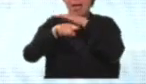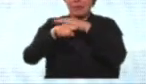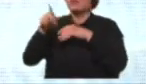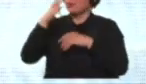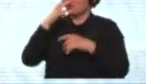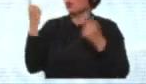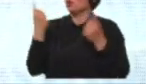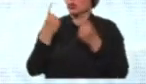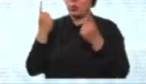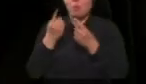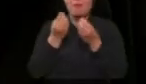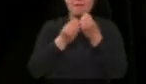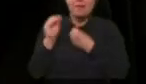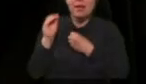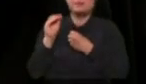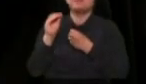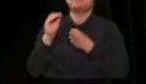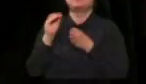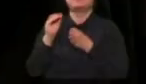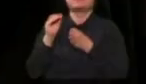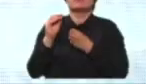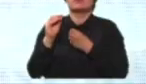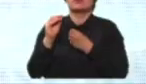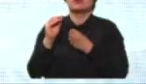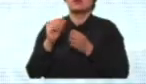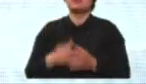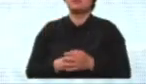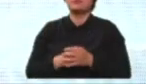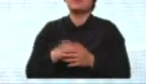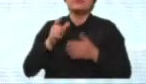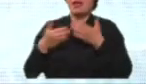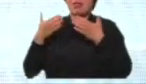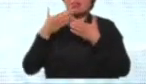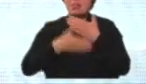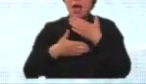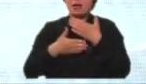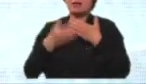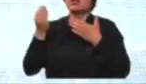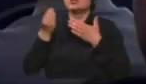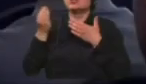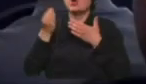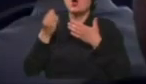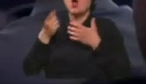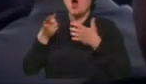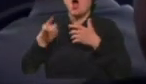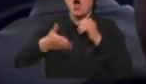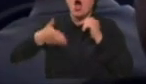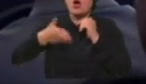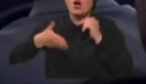Oh, okay. Okay, and last but not least, how about local rail? Hands up for local